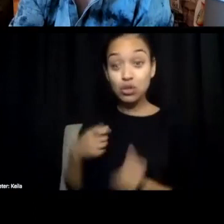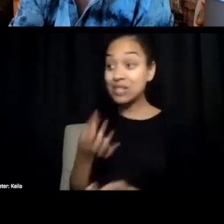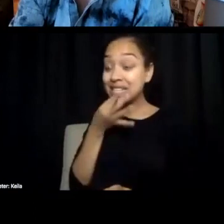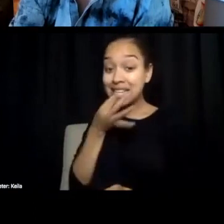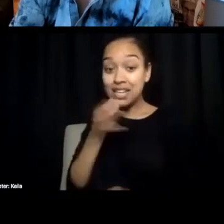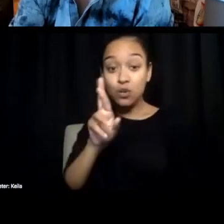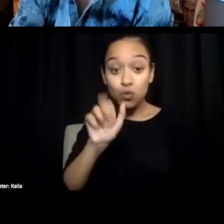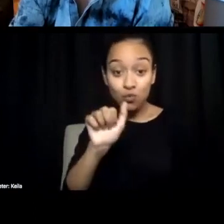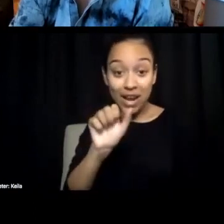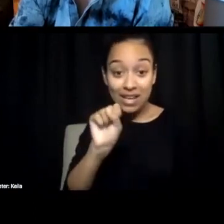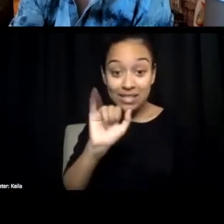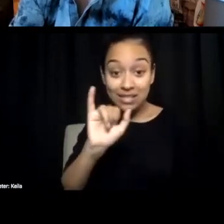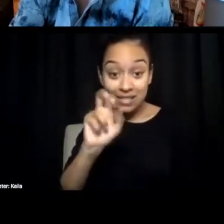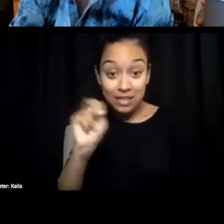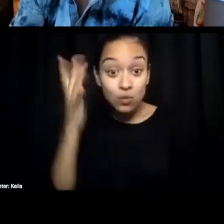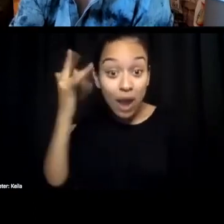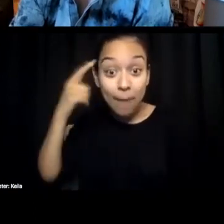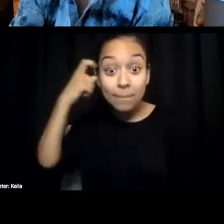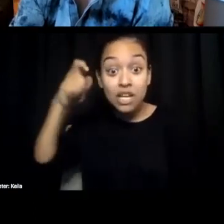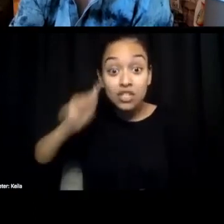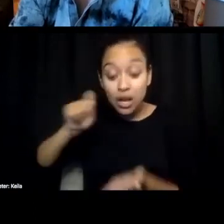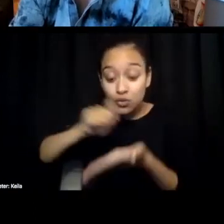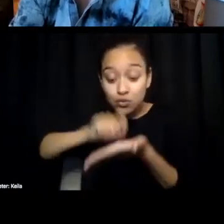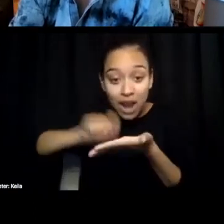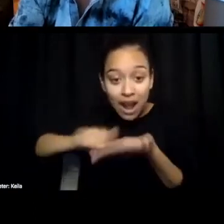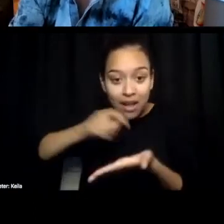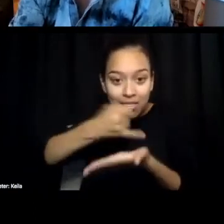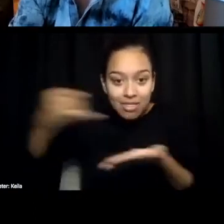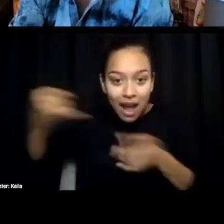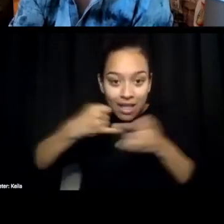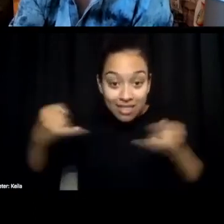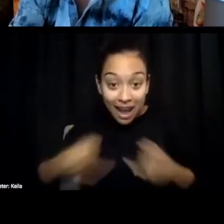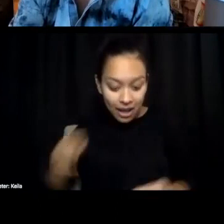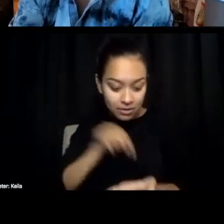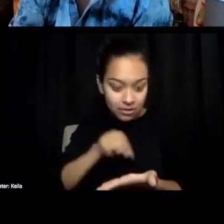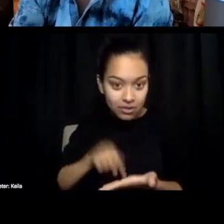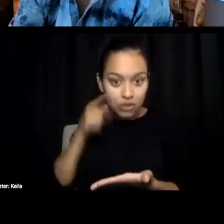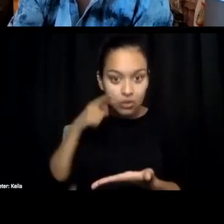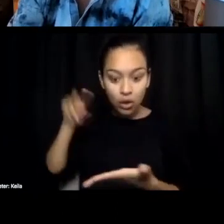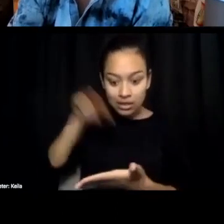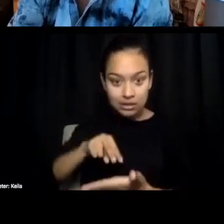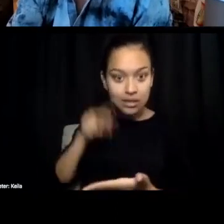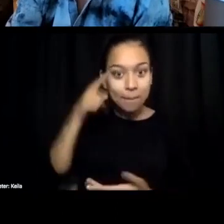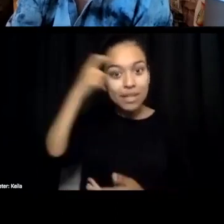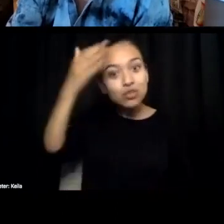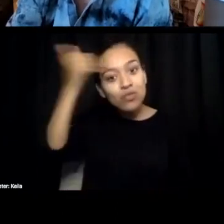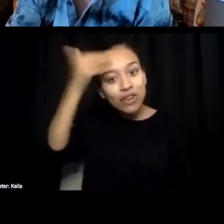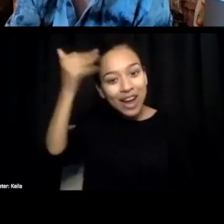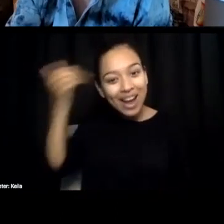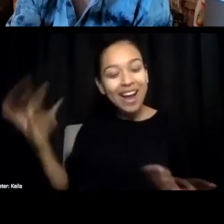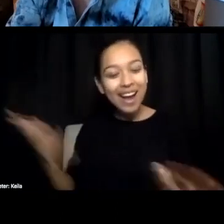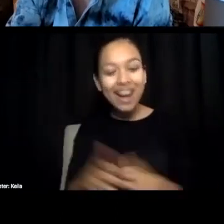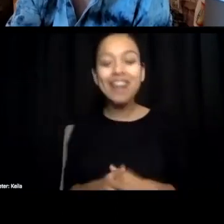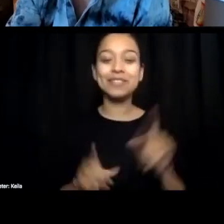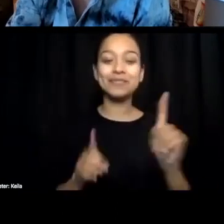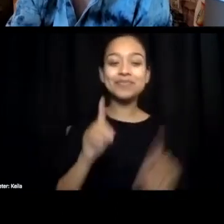Fascinating. And it really comes from what you said. I mean, God, I'm learning so much from you today. By the way, thank